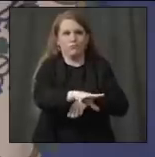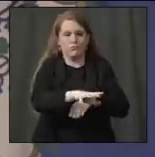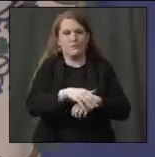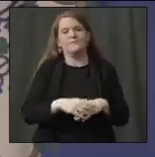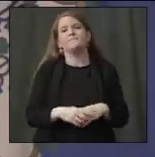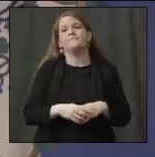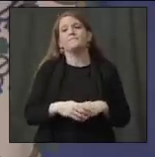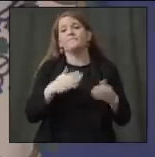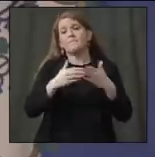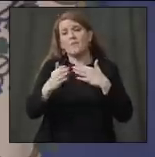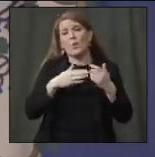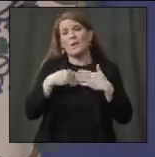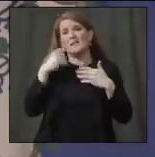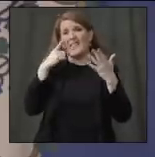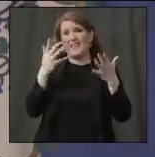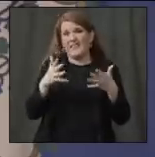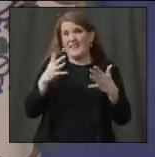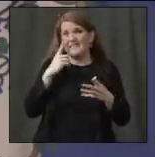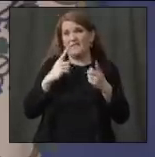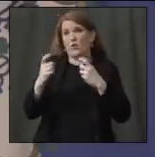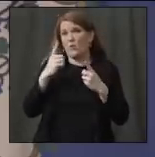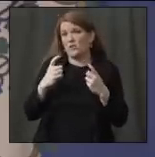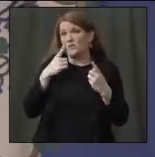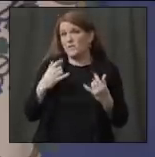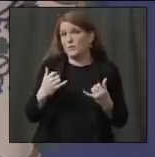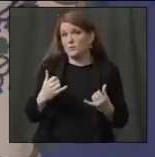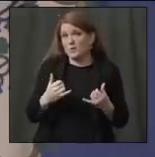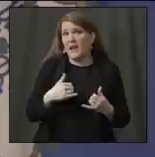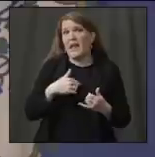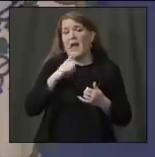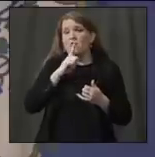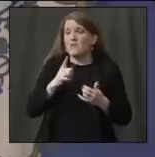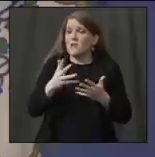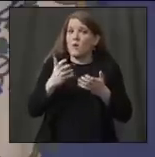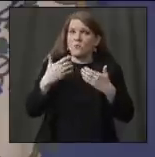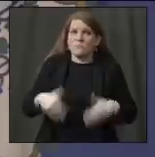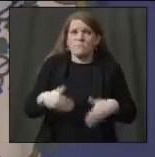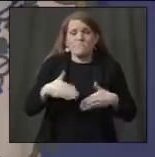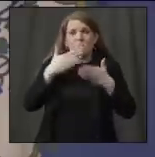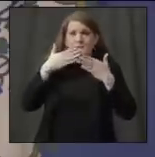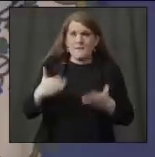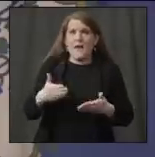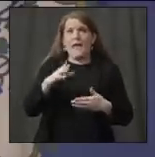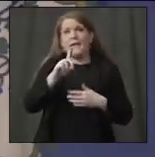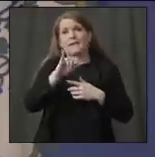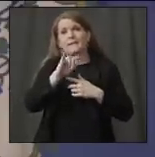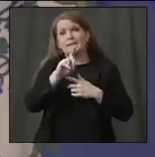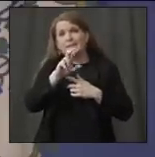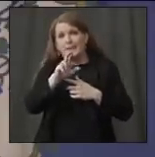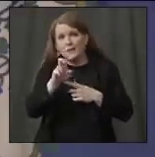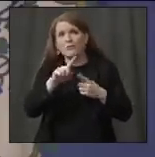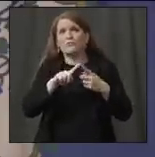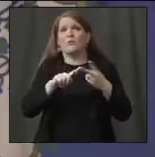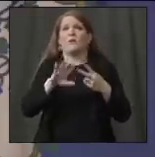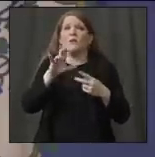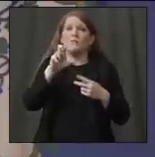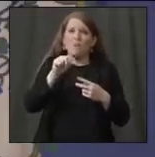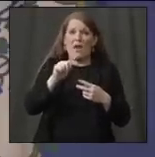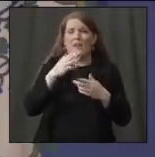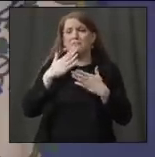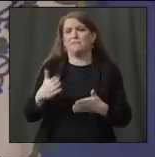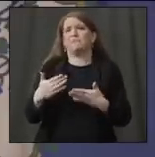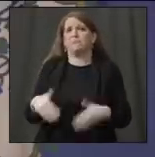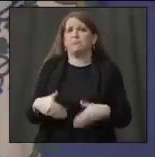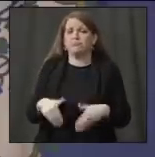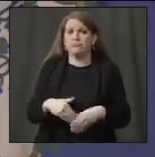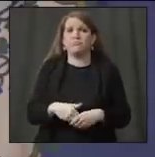thank Deirdre and Brian, so much. And look, a little help from the dairy farmers. Those